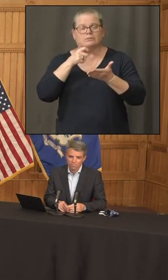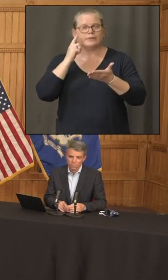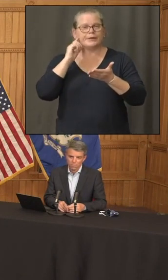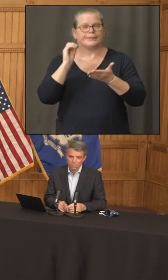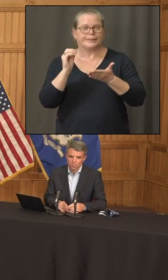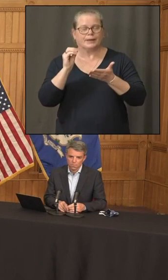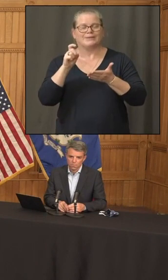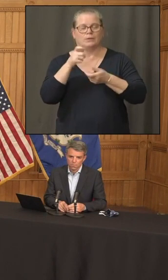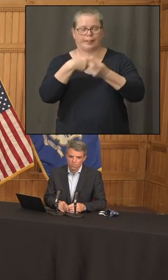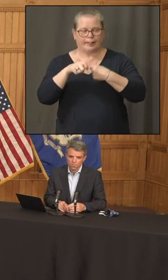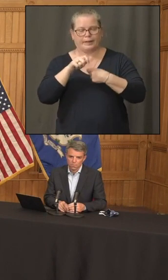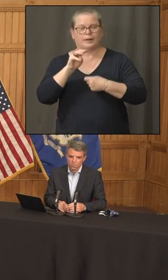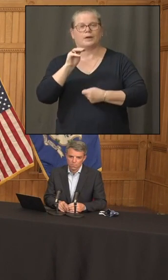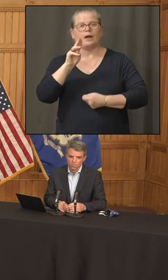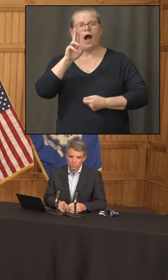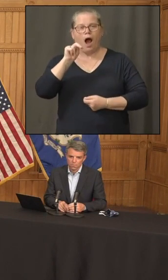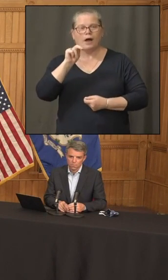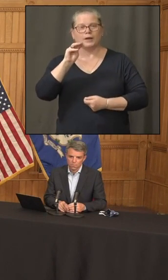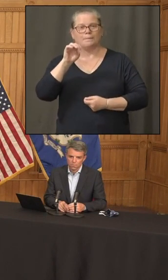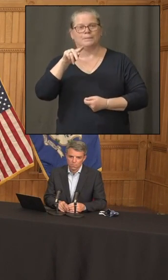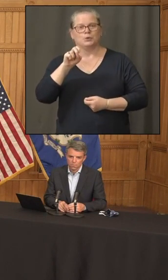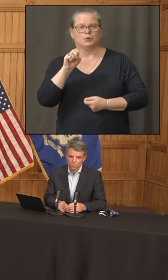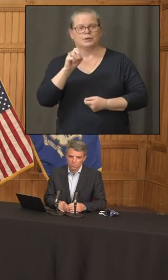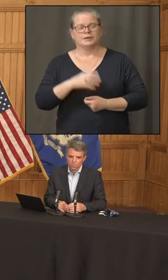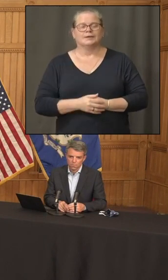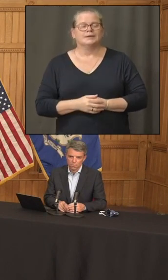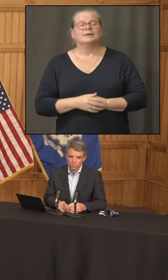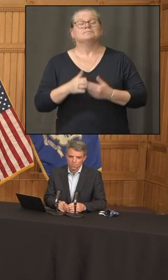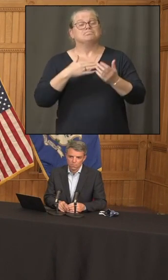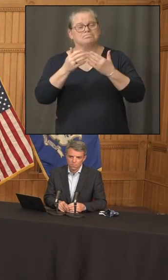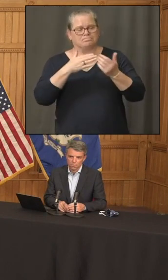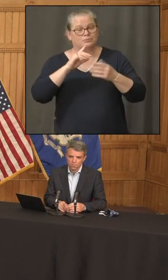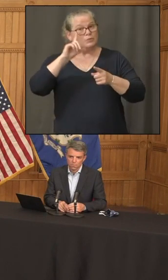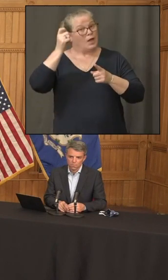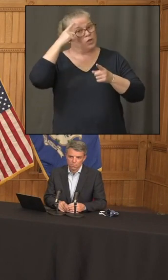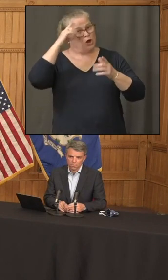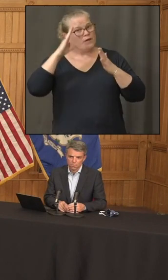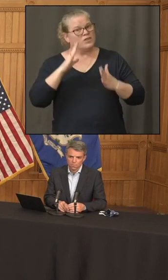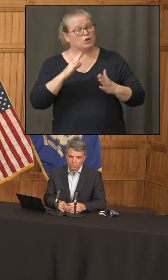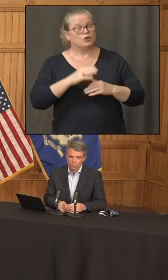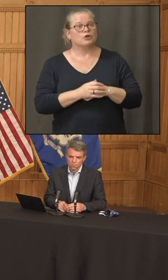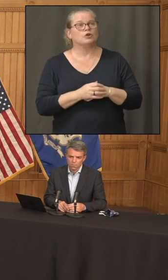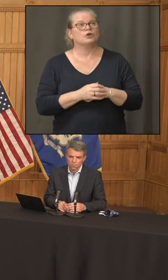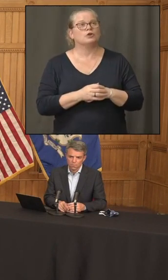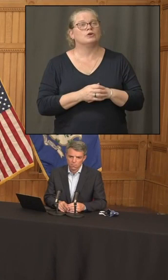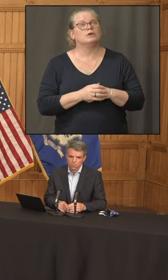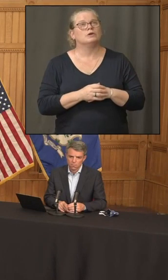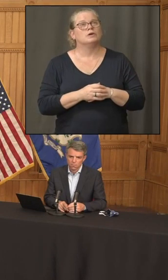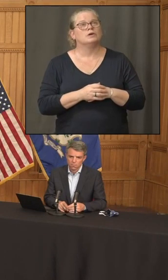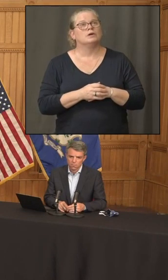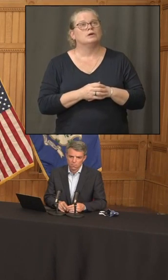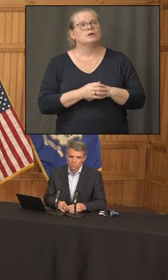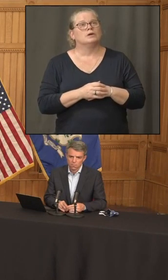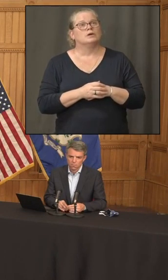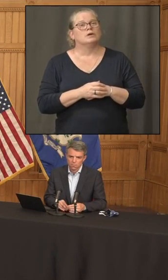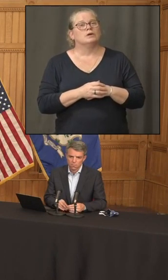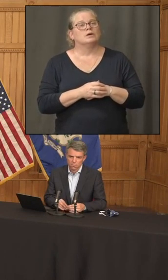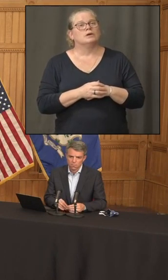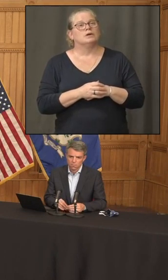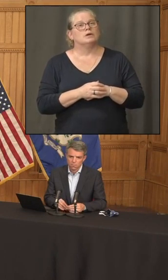you regret not having more teeth? And you've asked for so much